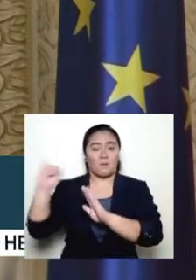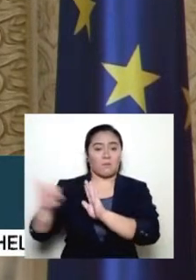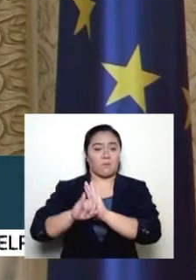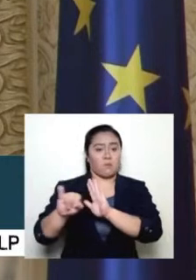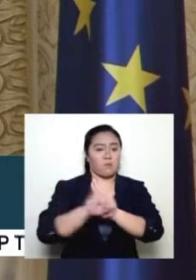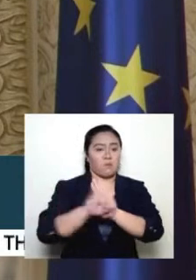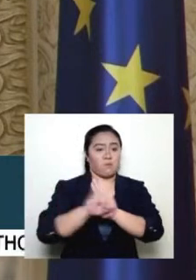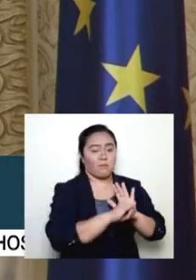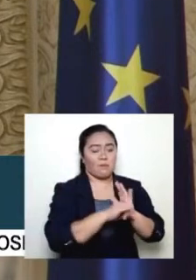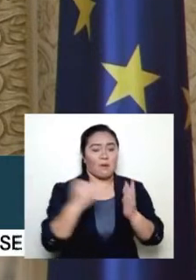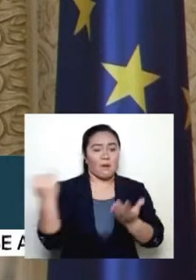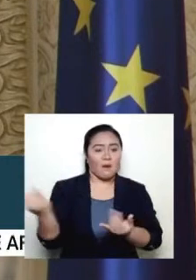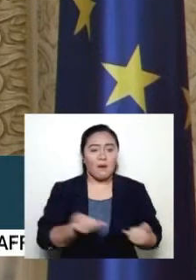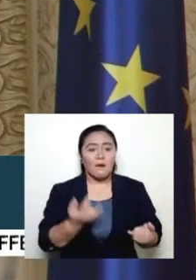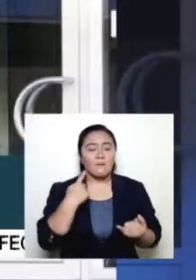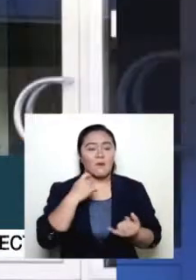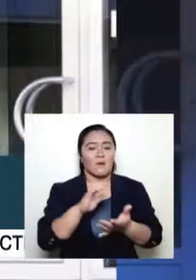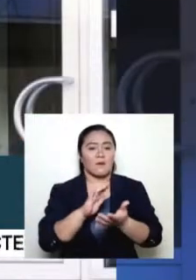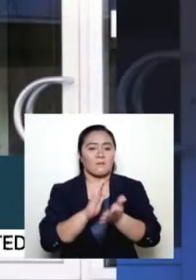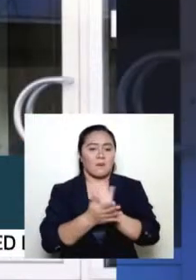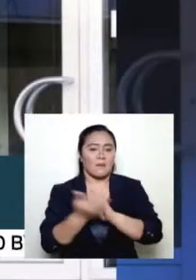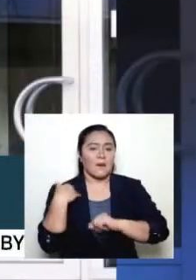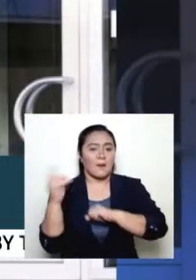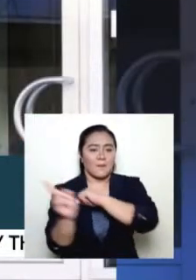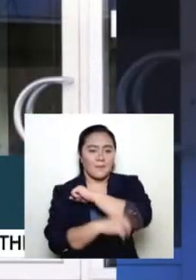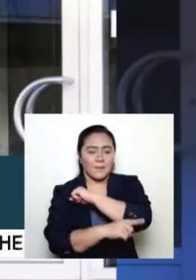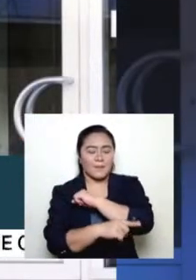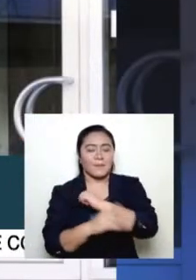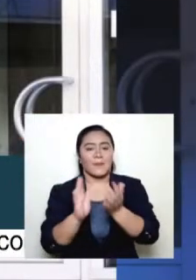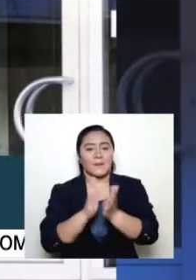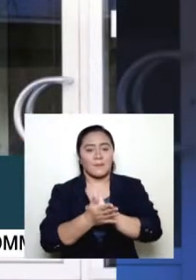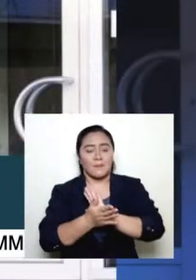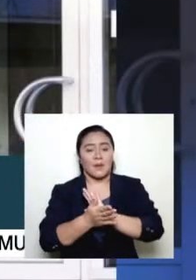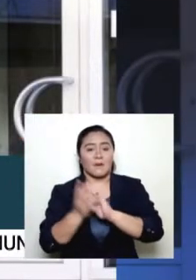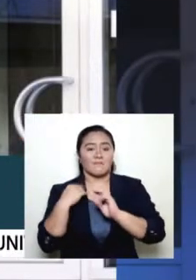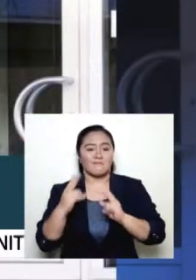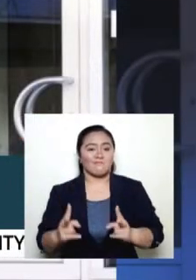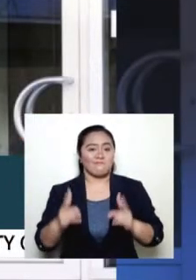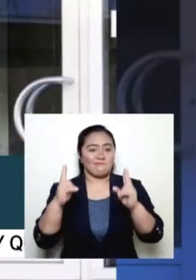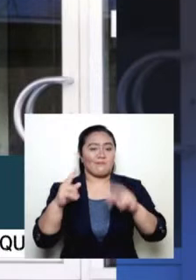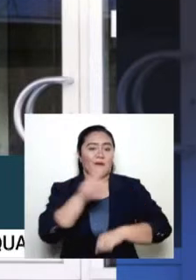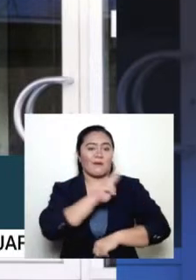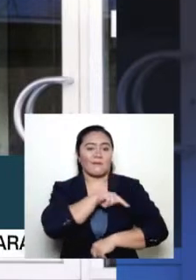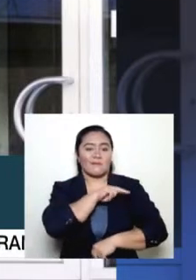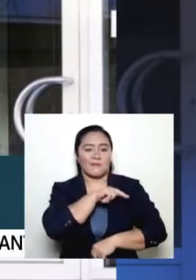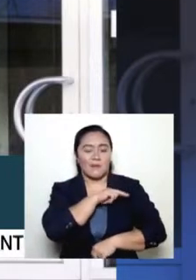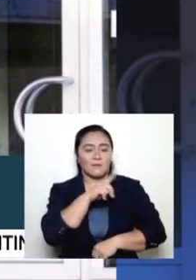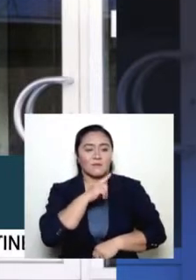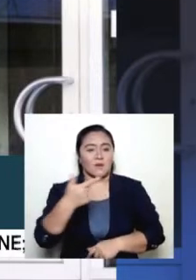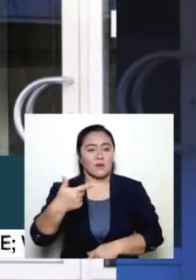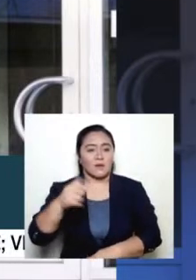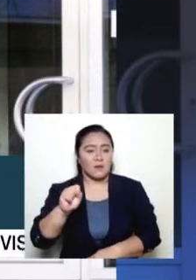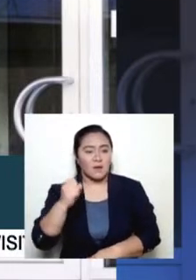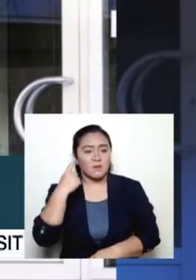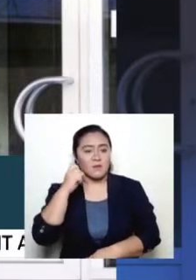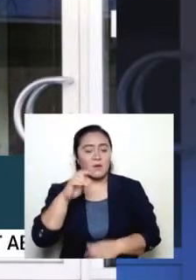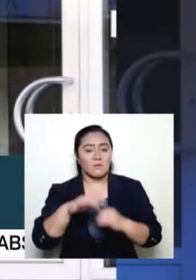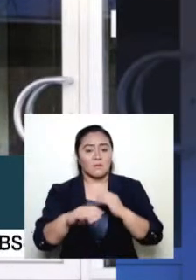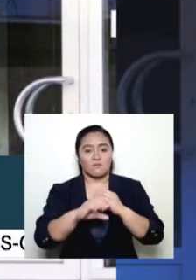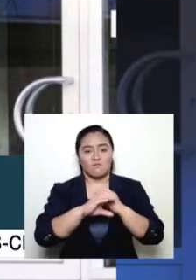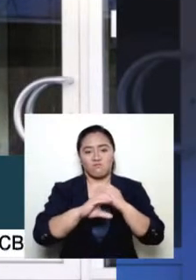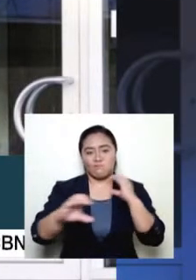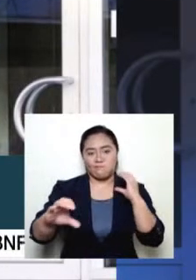catastrophic consequences. It has also threatened to cut natural gas supplies to Europe via the Nord Stream 1 pipeline